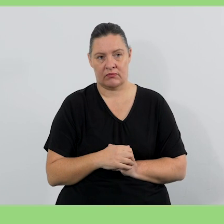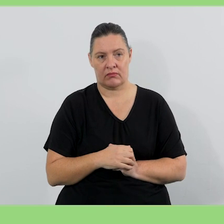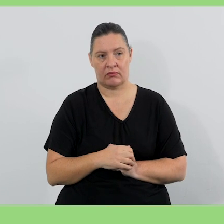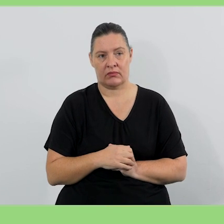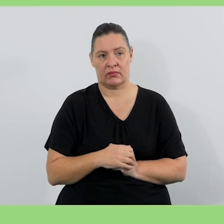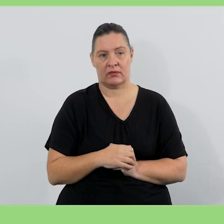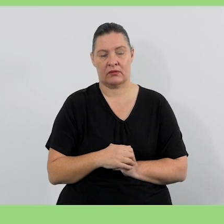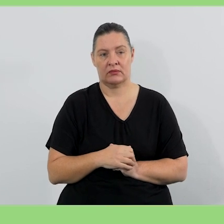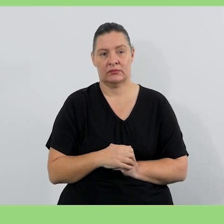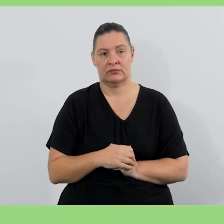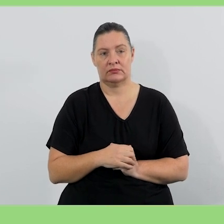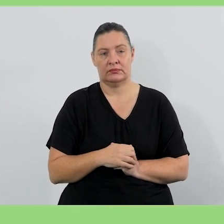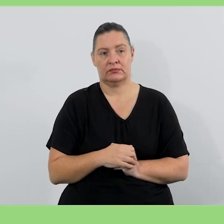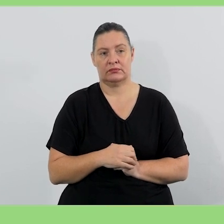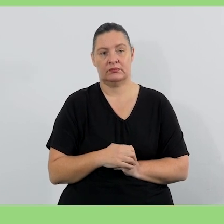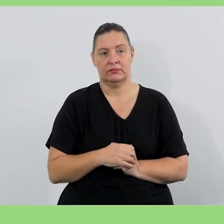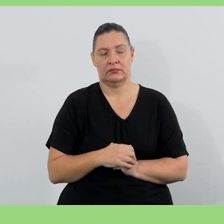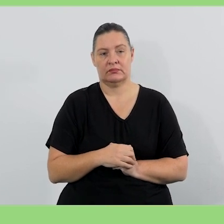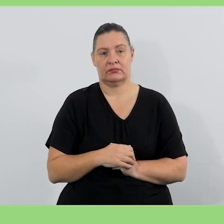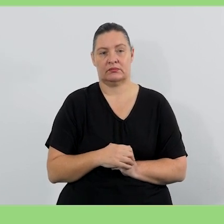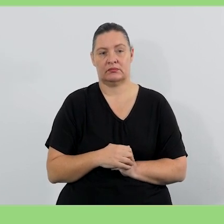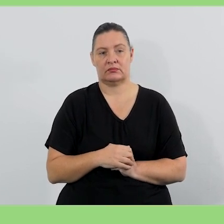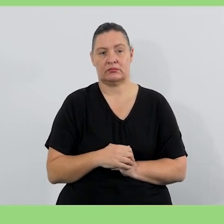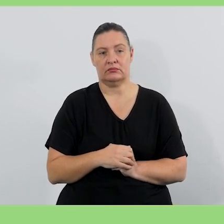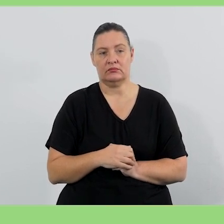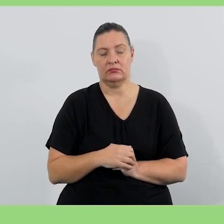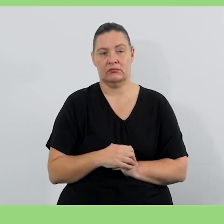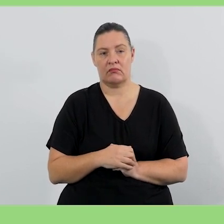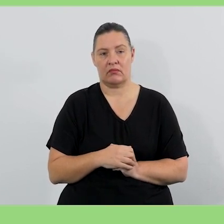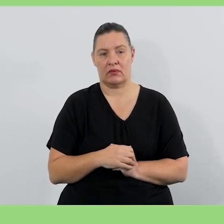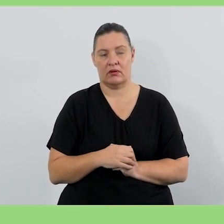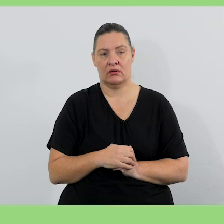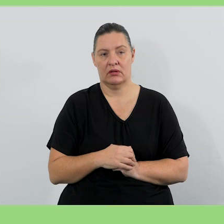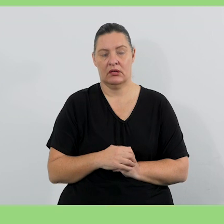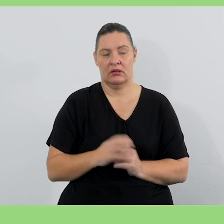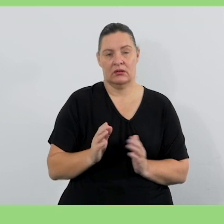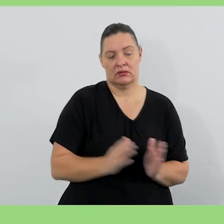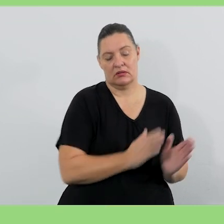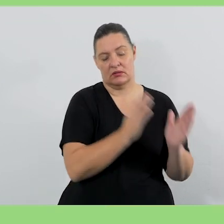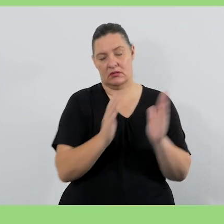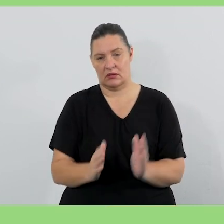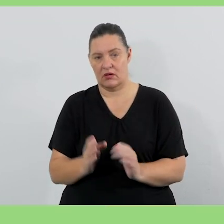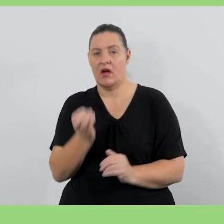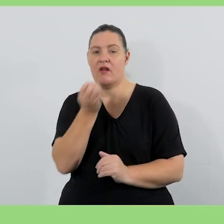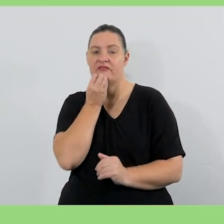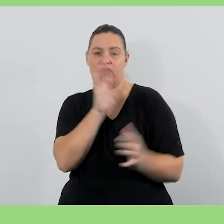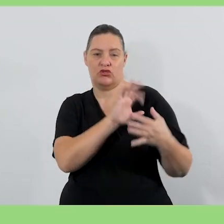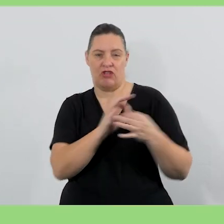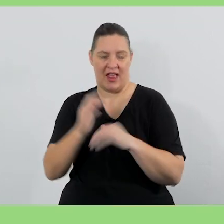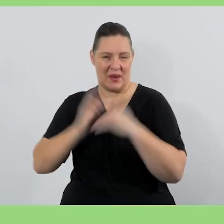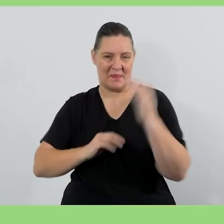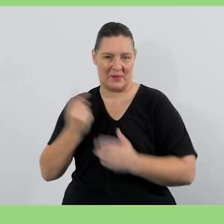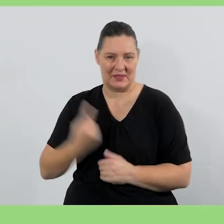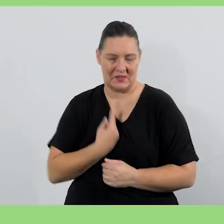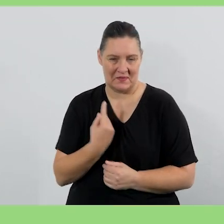So that is number one, grass. Right, so now we are building our own food chain here, because you